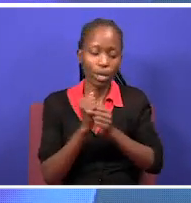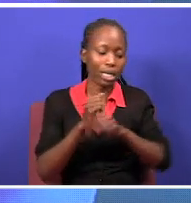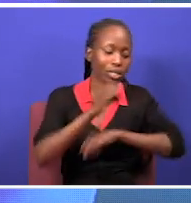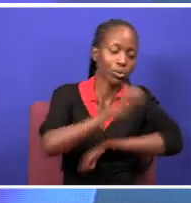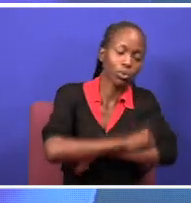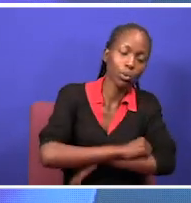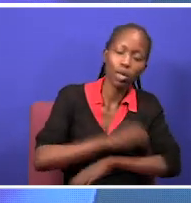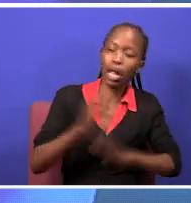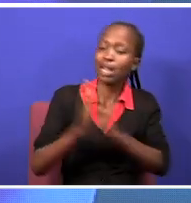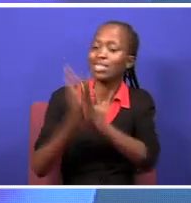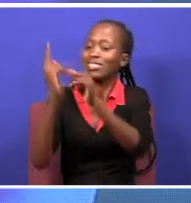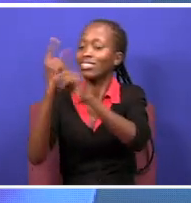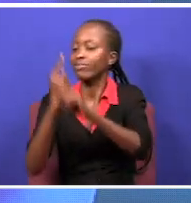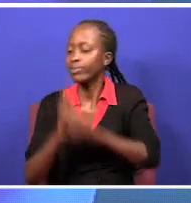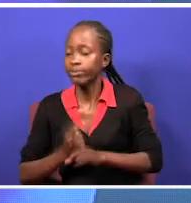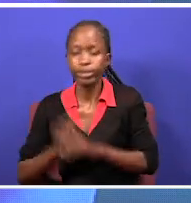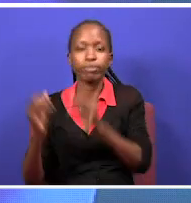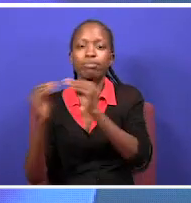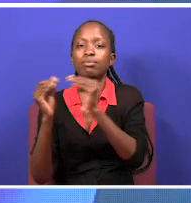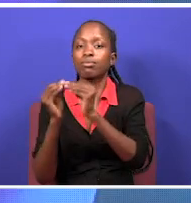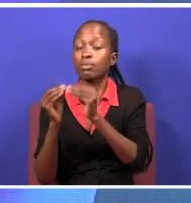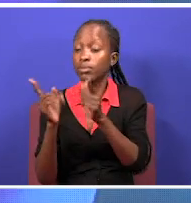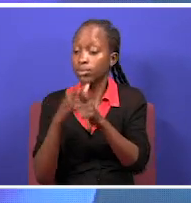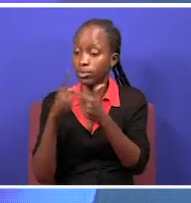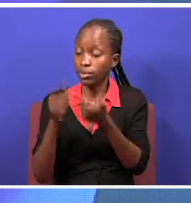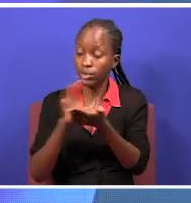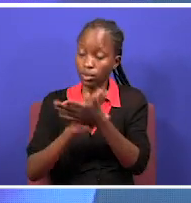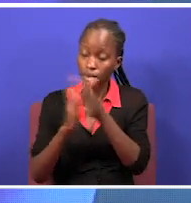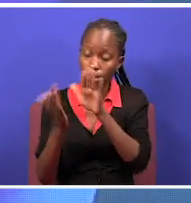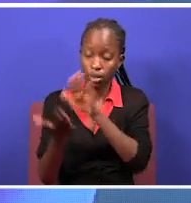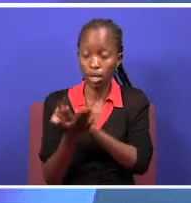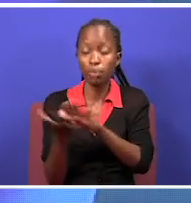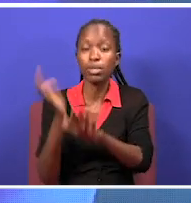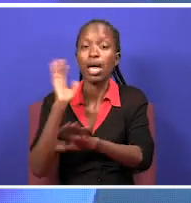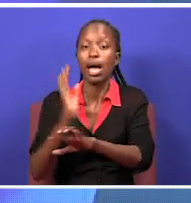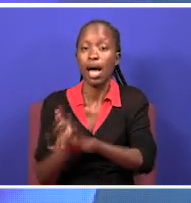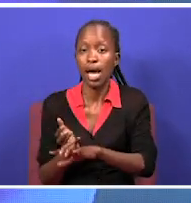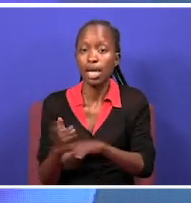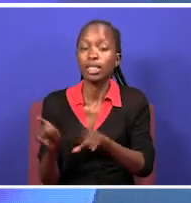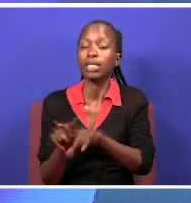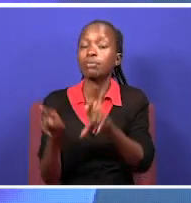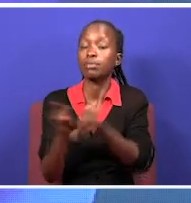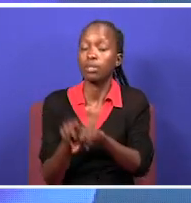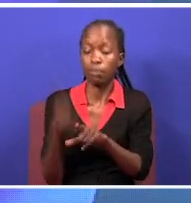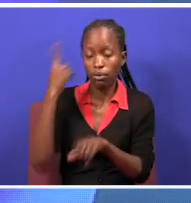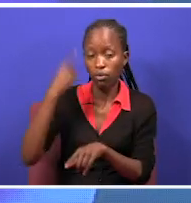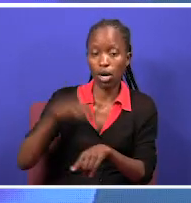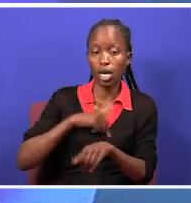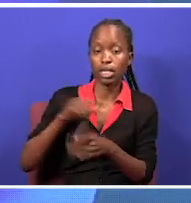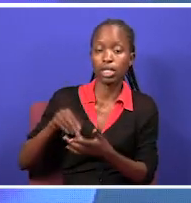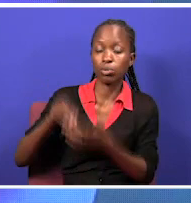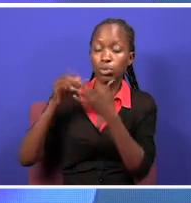and all manner of meetings, it becomes really hard. And in our case, especially in